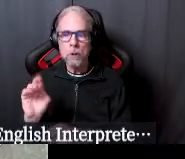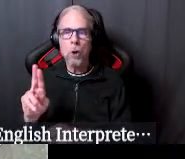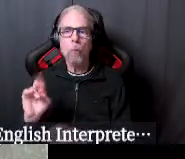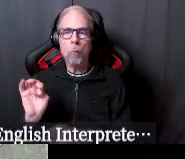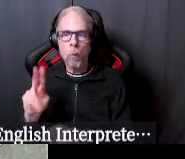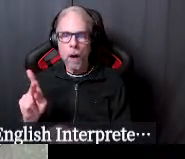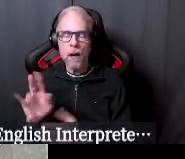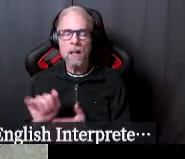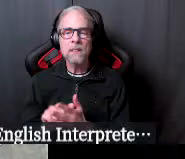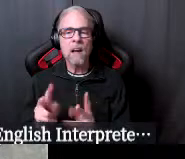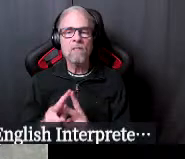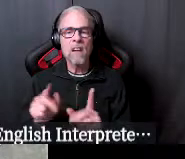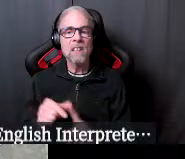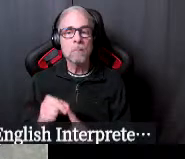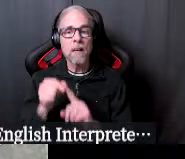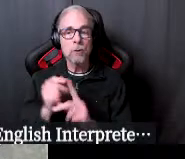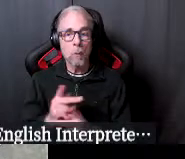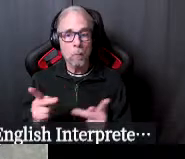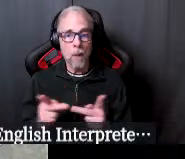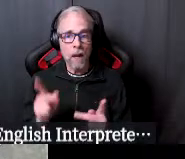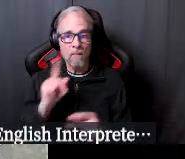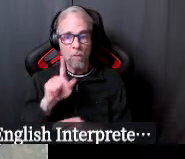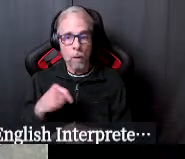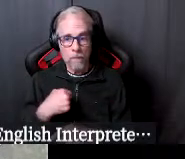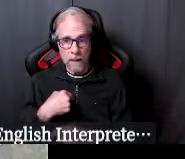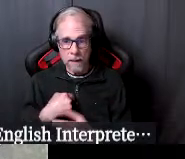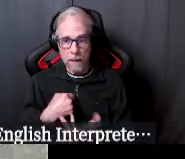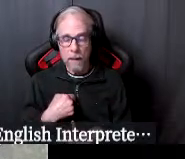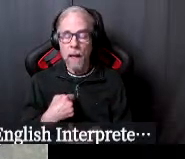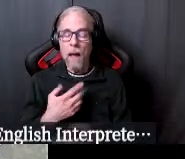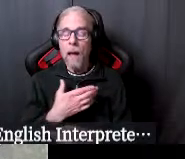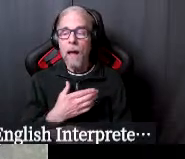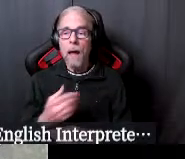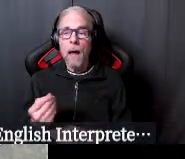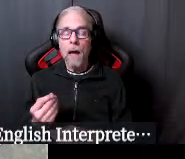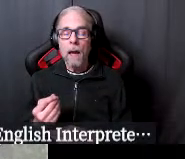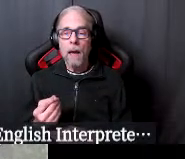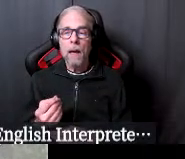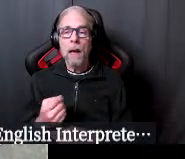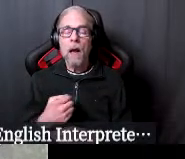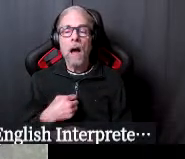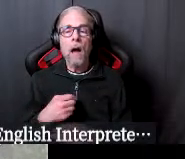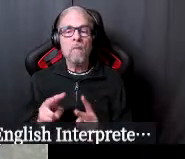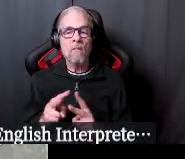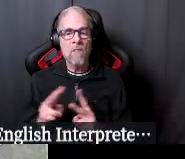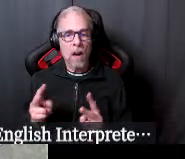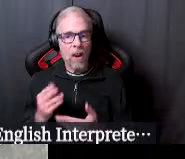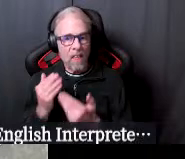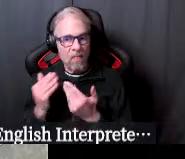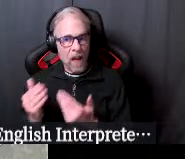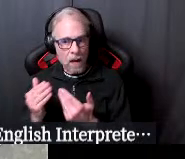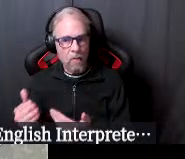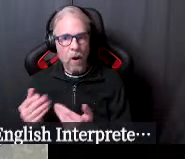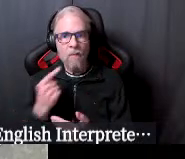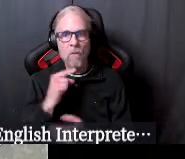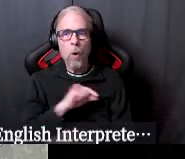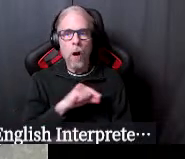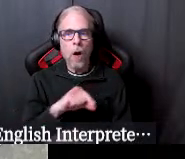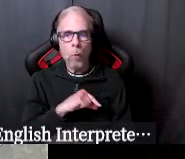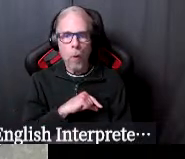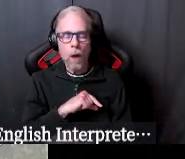is a very special place to me, and I'm very grateful for a quality